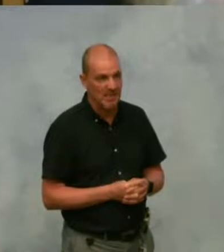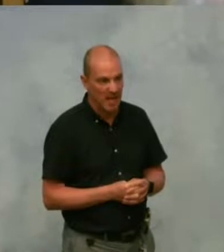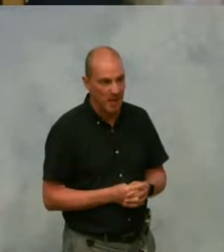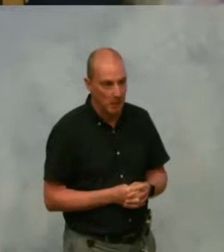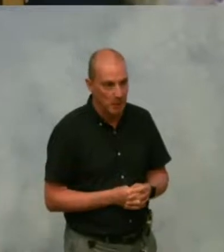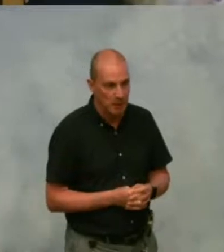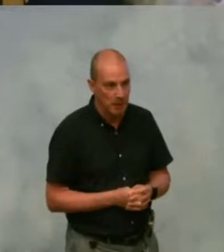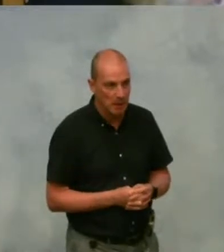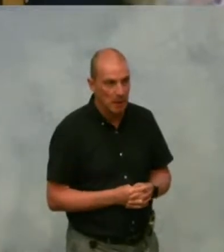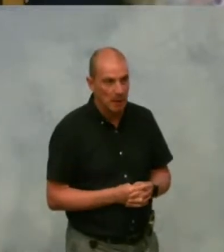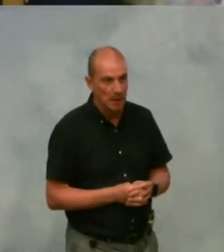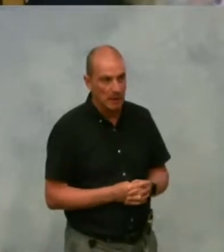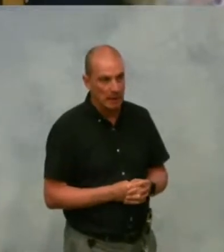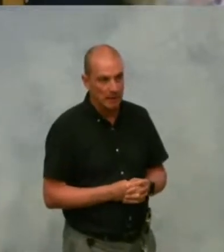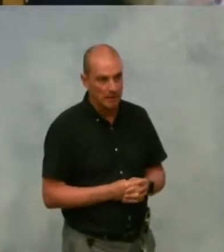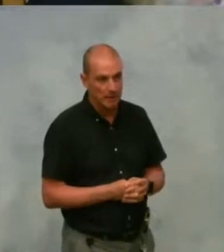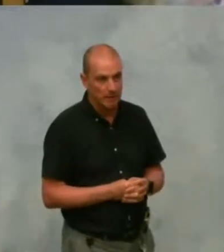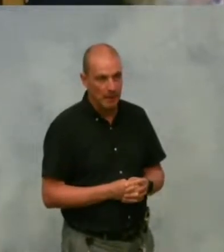experience in-house.